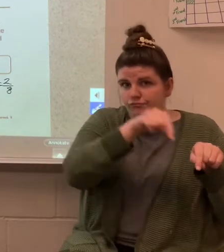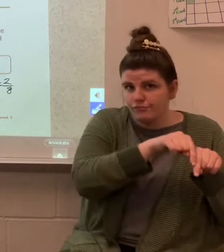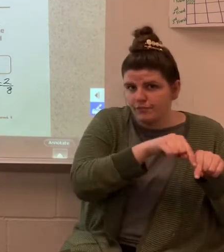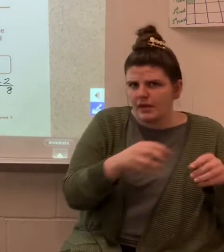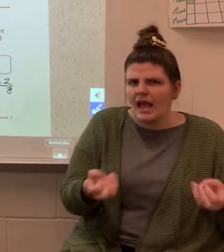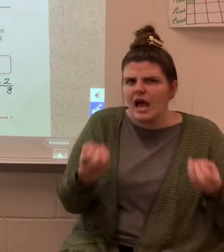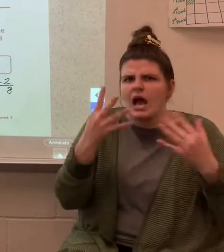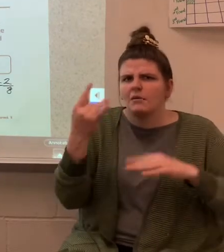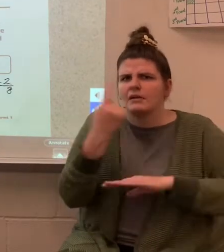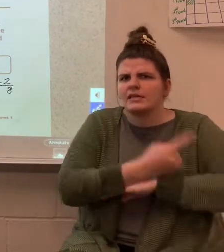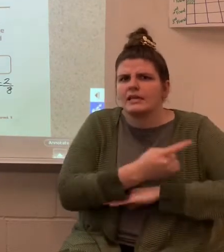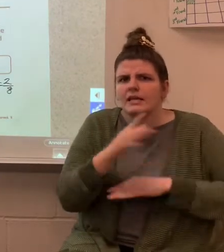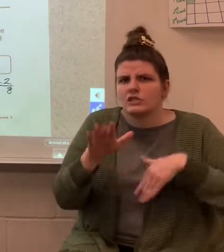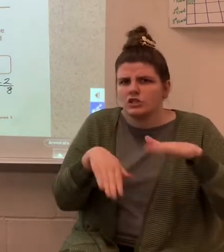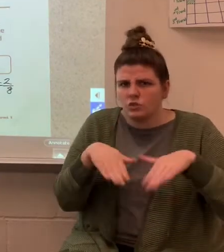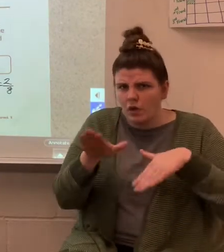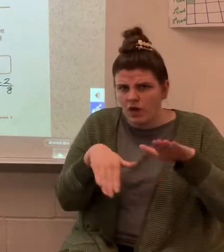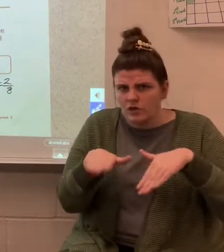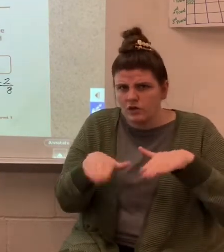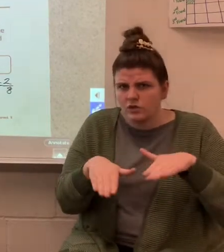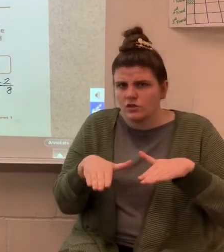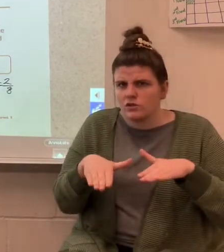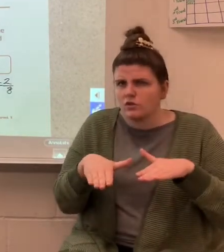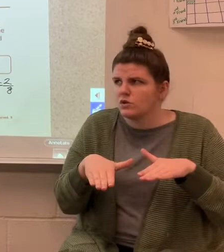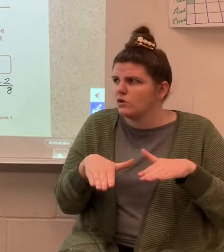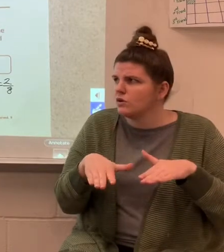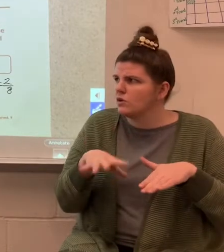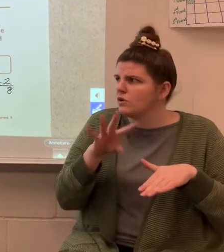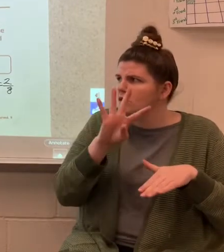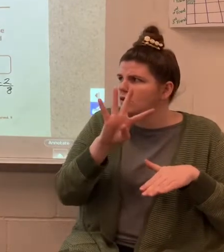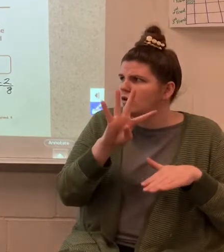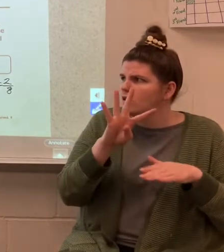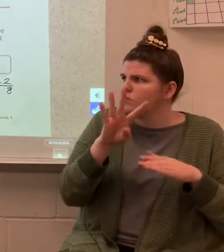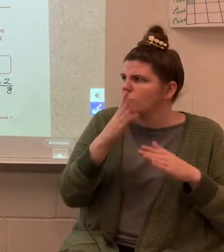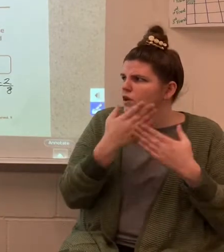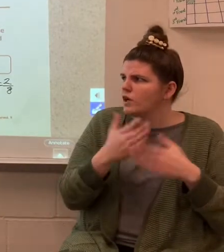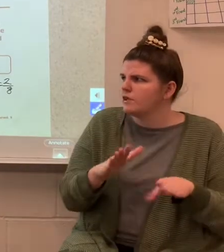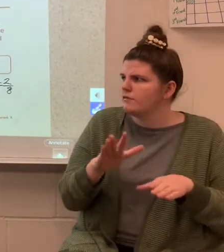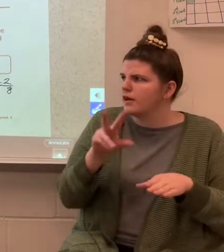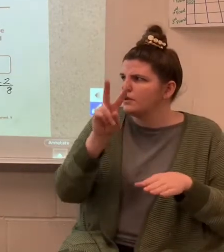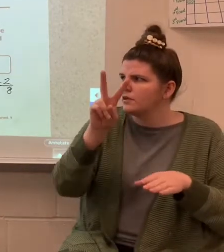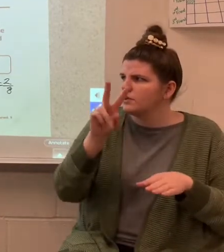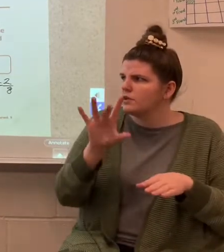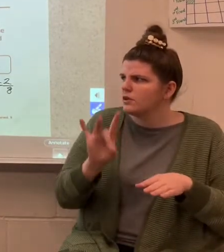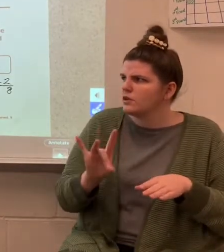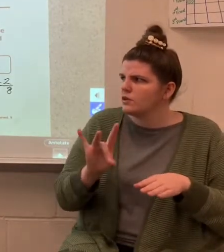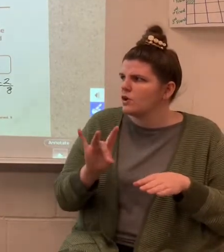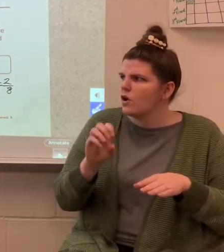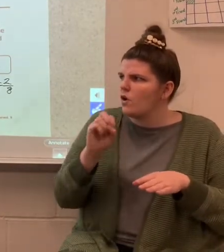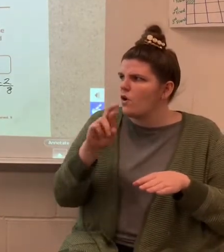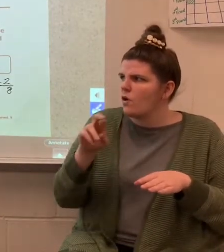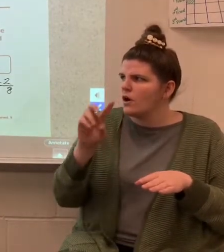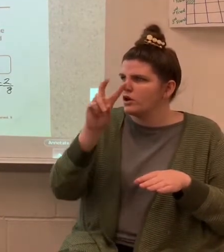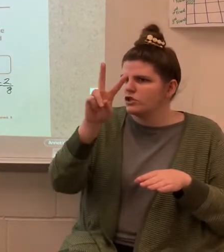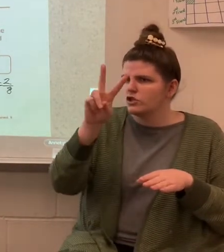did she walk? Would I take 4 divided by 2/8 or 2/8 divided by 4?